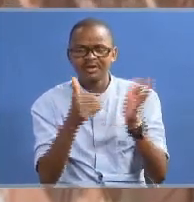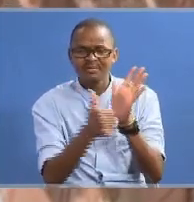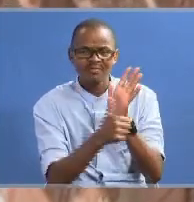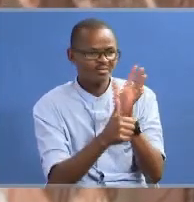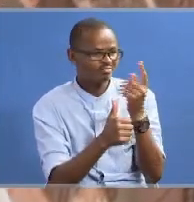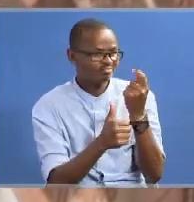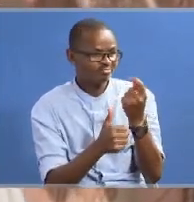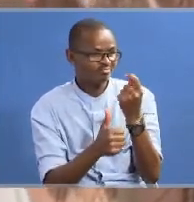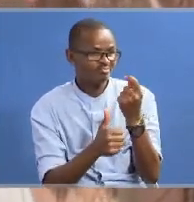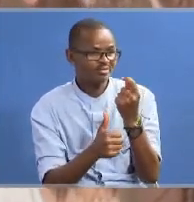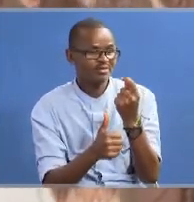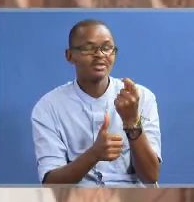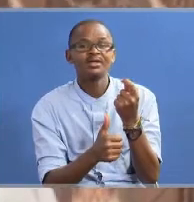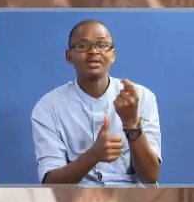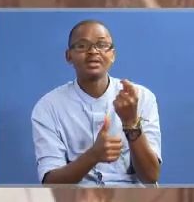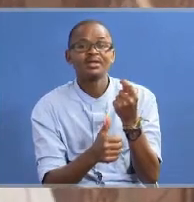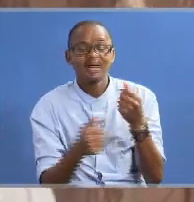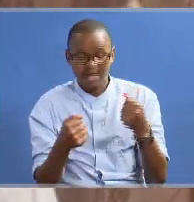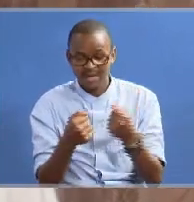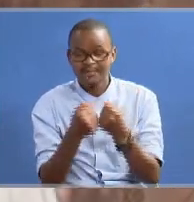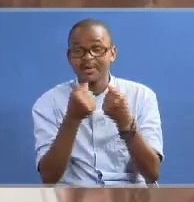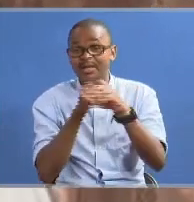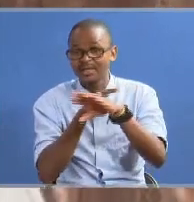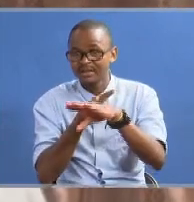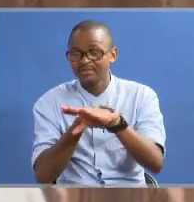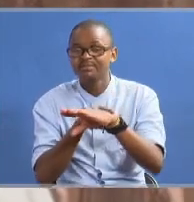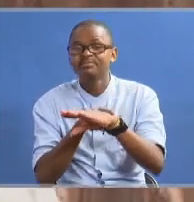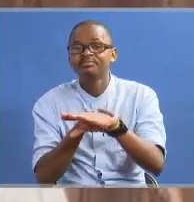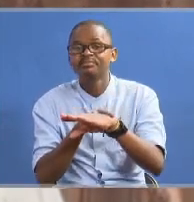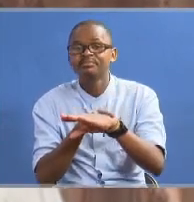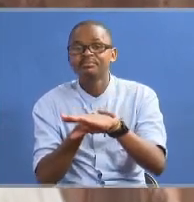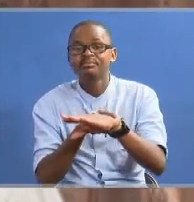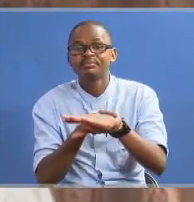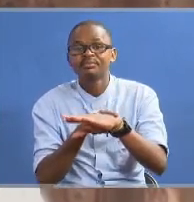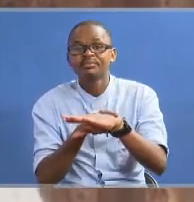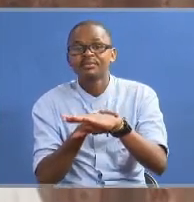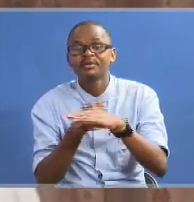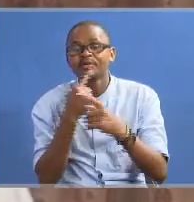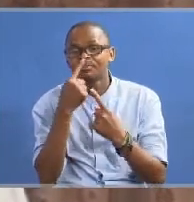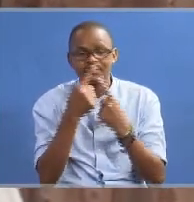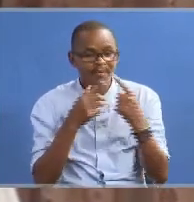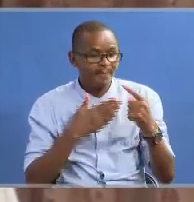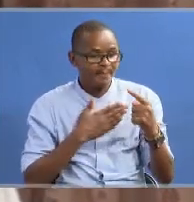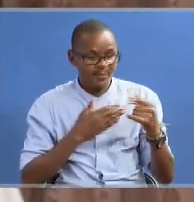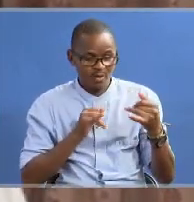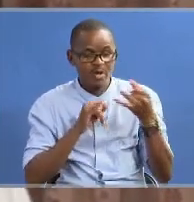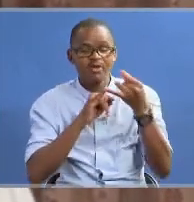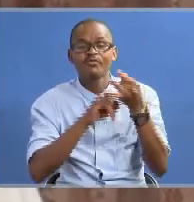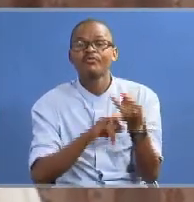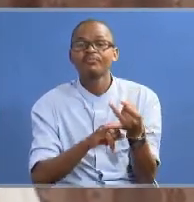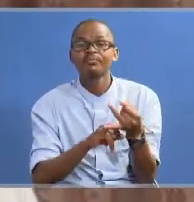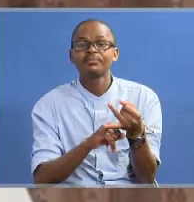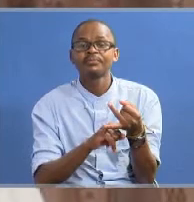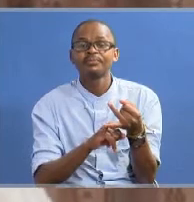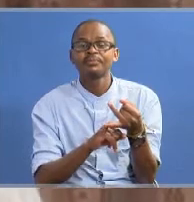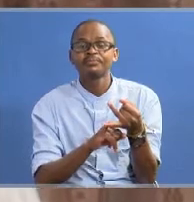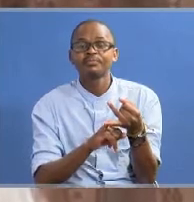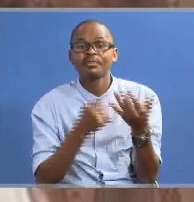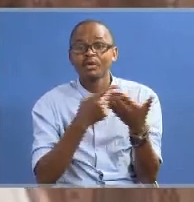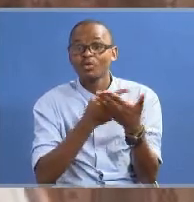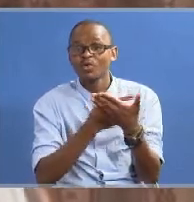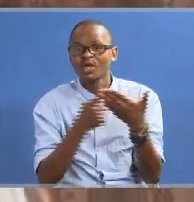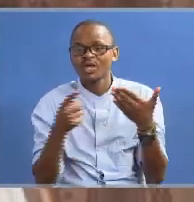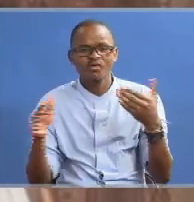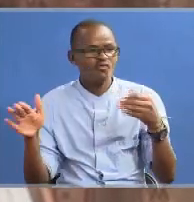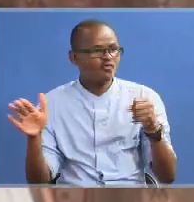kidogo ambayo yalitokezea wakati ambapo nilimuelezea mke wangu kwamba wiki